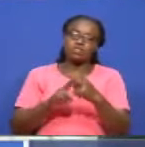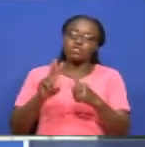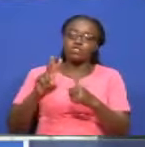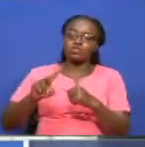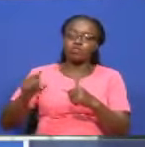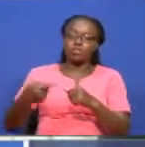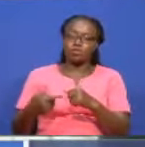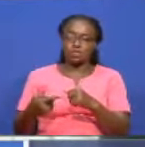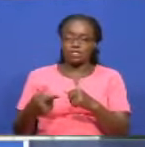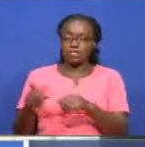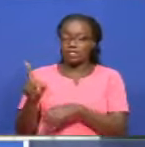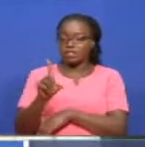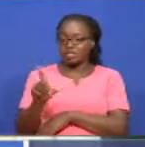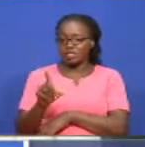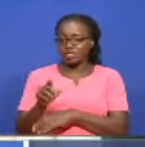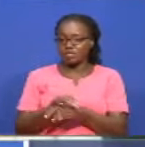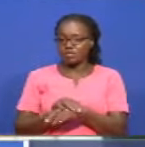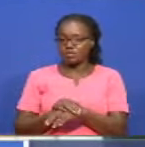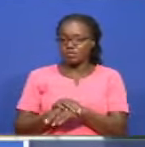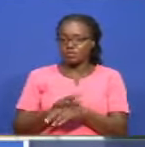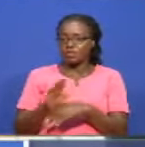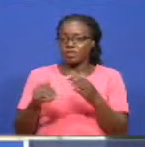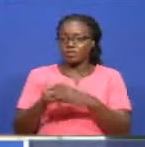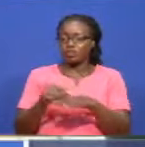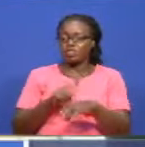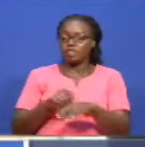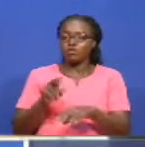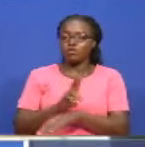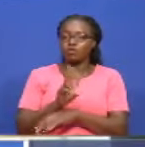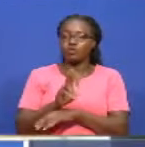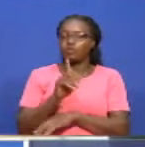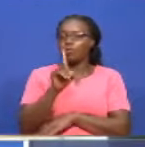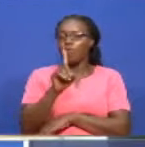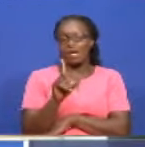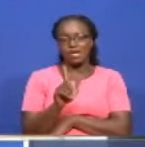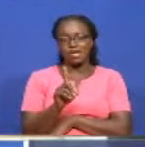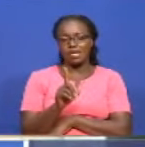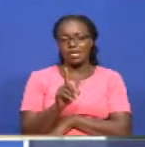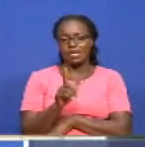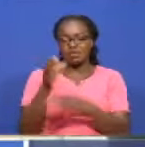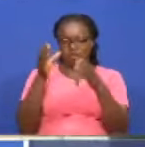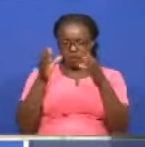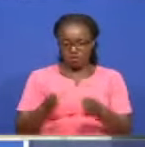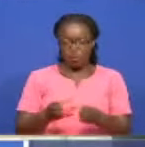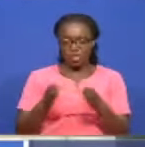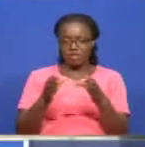And at all the time, we use one plant at a time. In case the